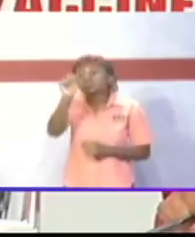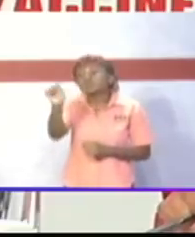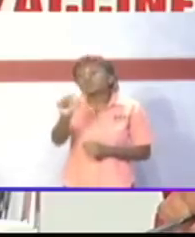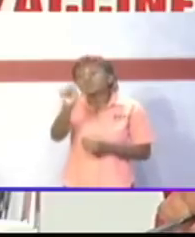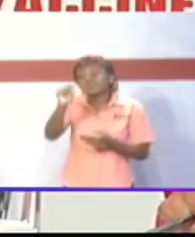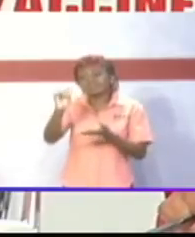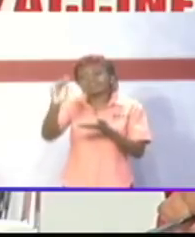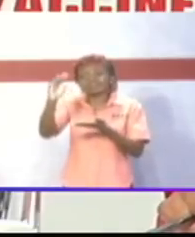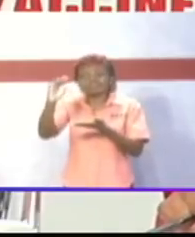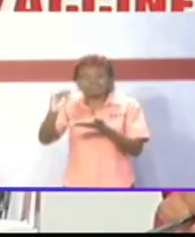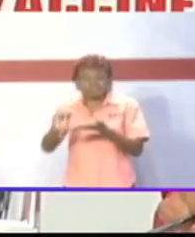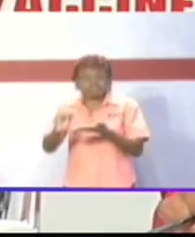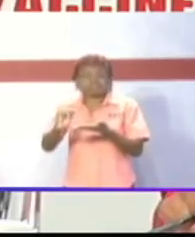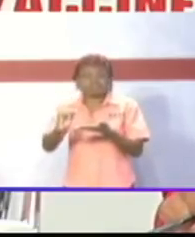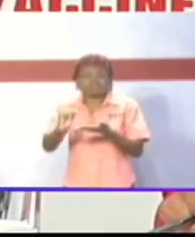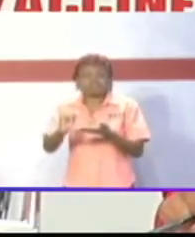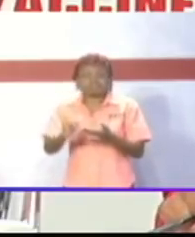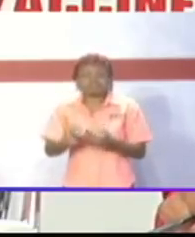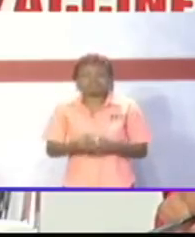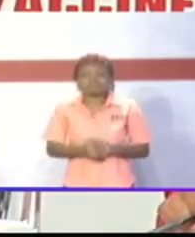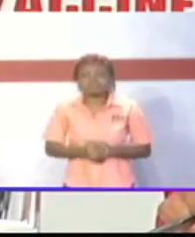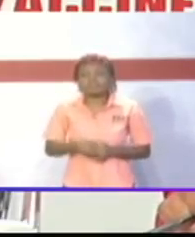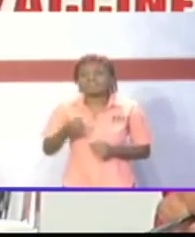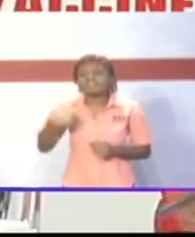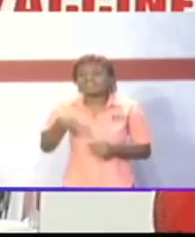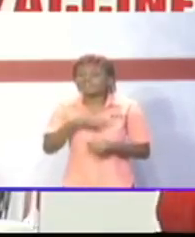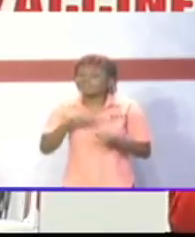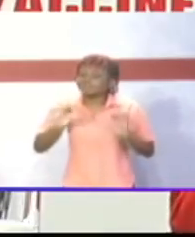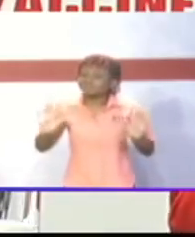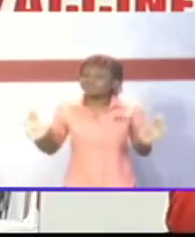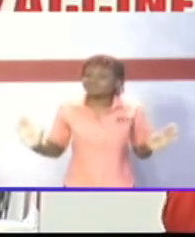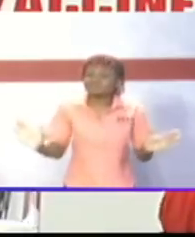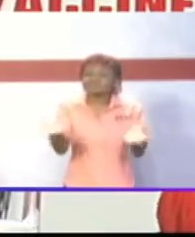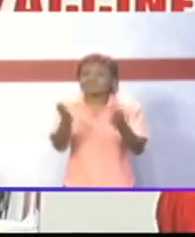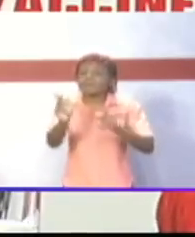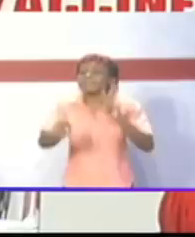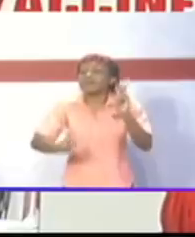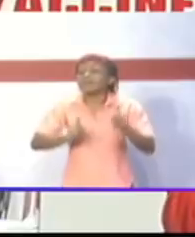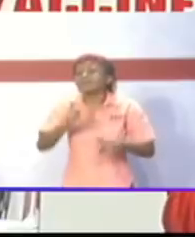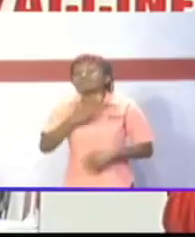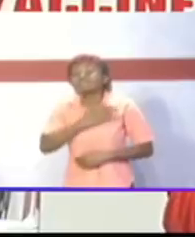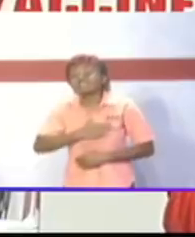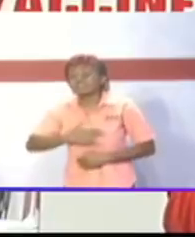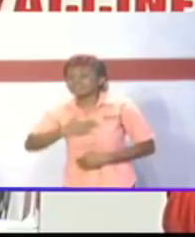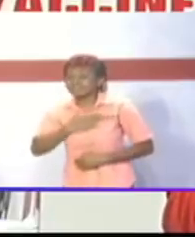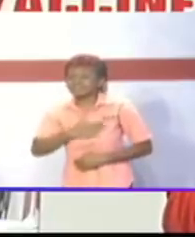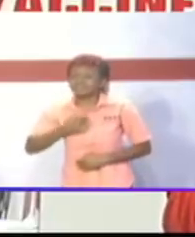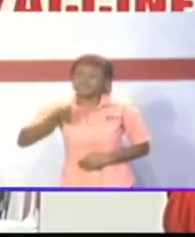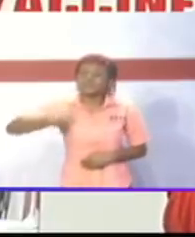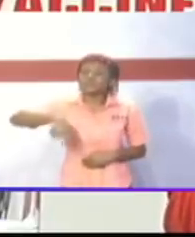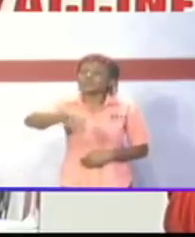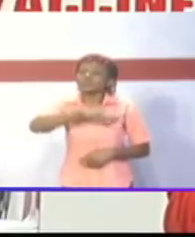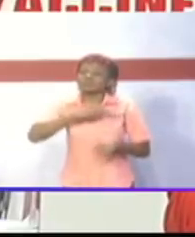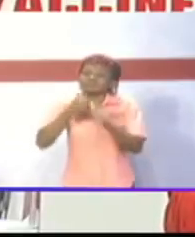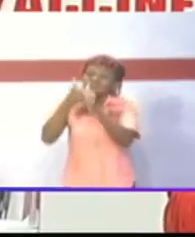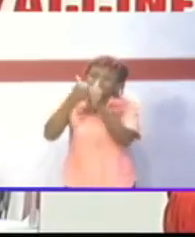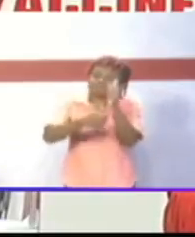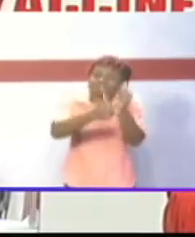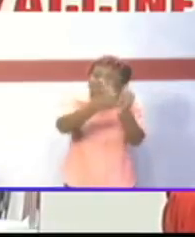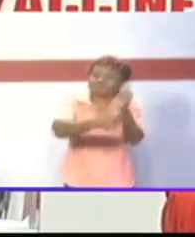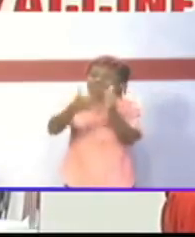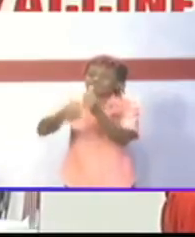So we urge people, let us each do our part together to decrease these mortality